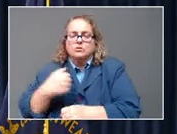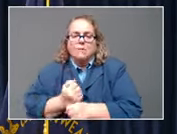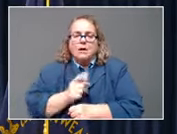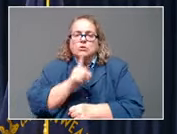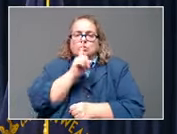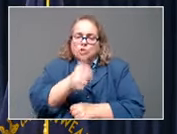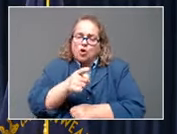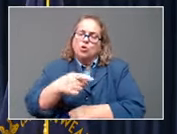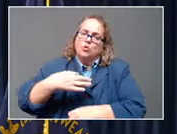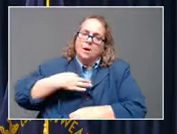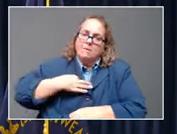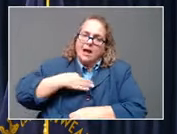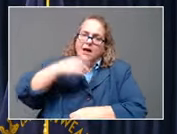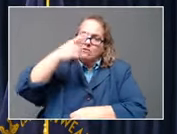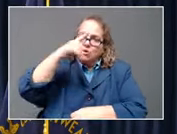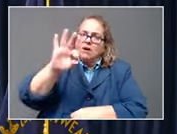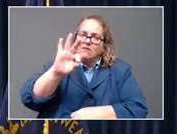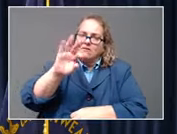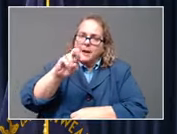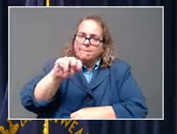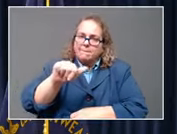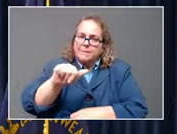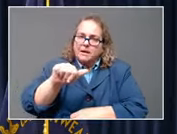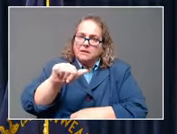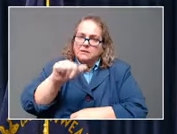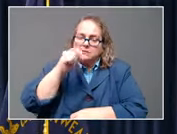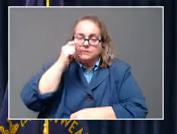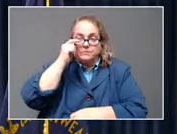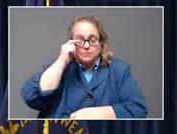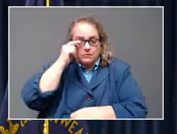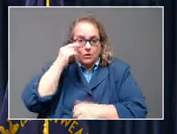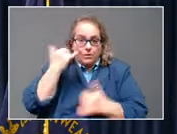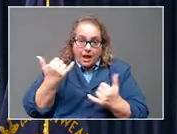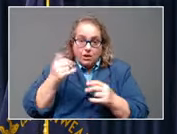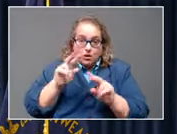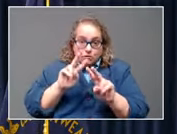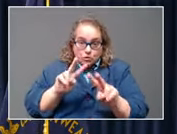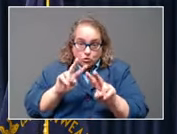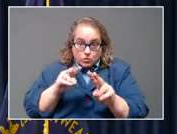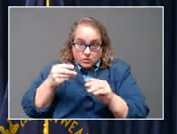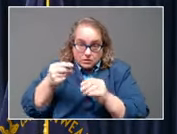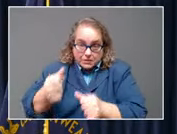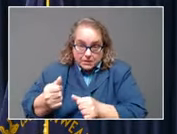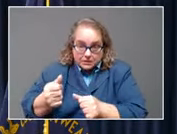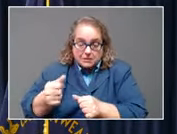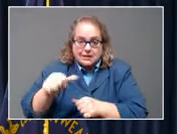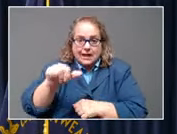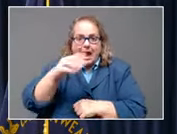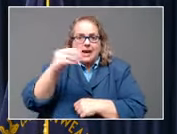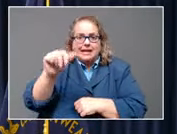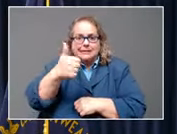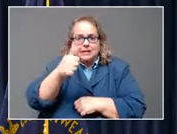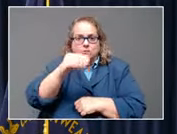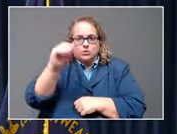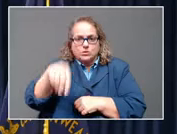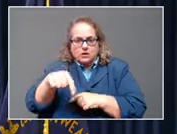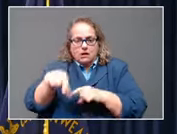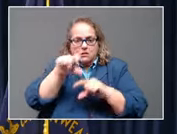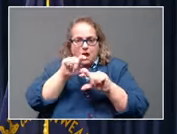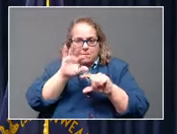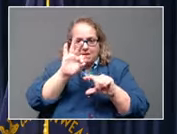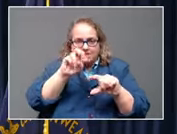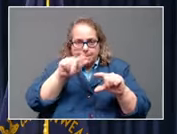apply for FEMA. So right now it's been funeral expenses, 10% on top of the FEMA award